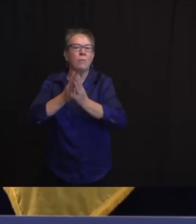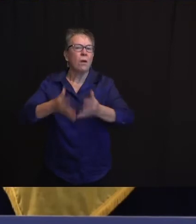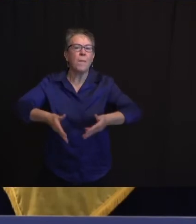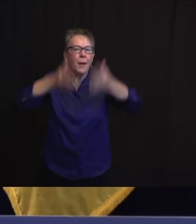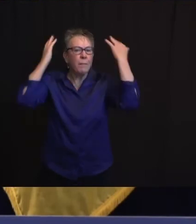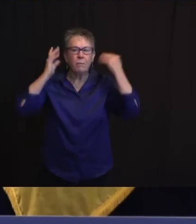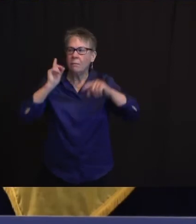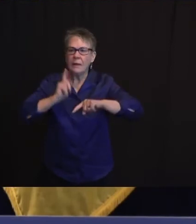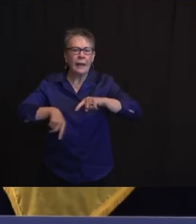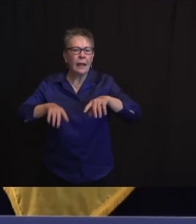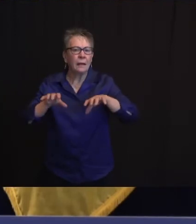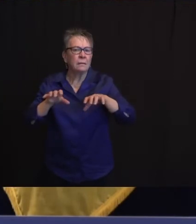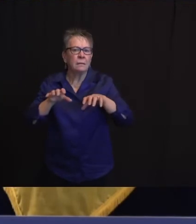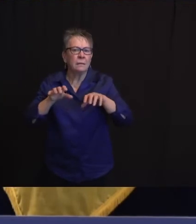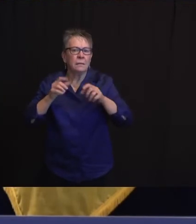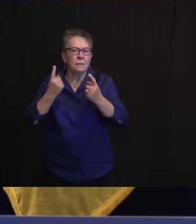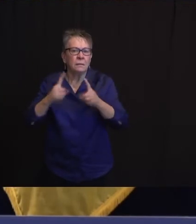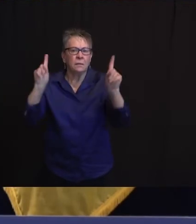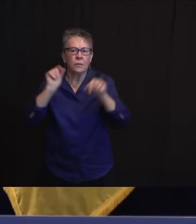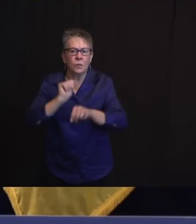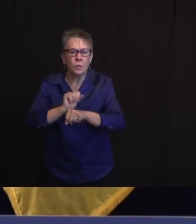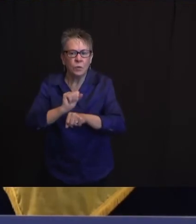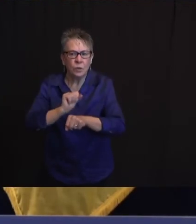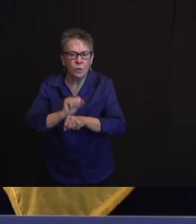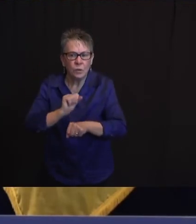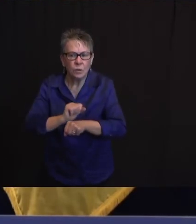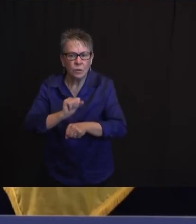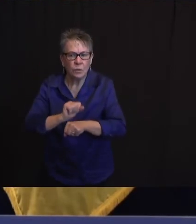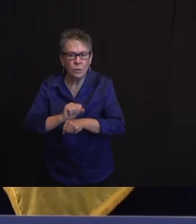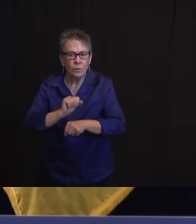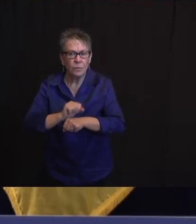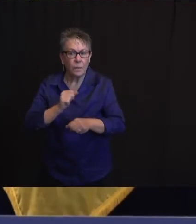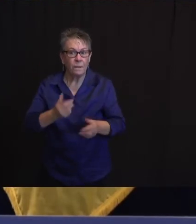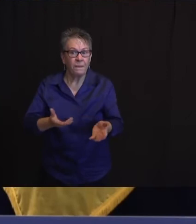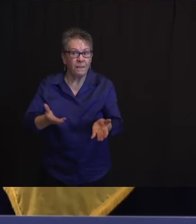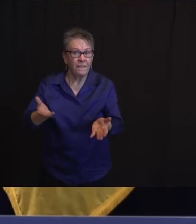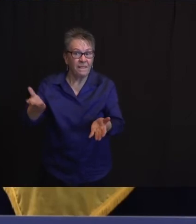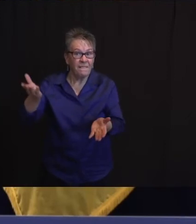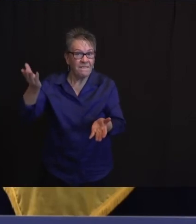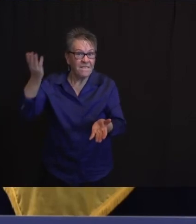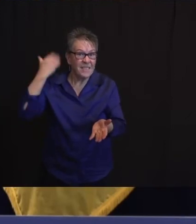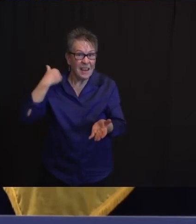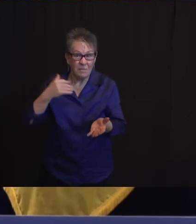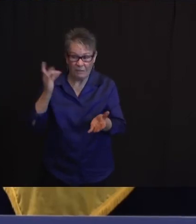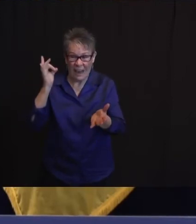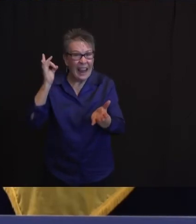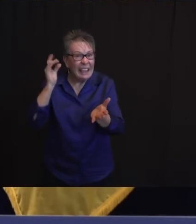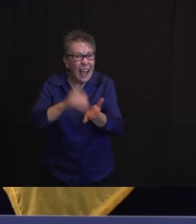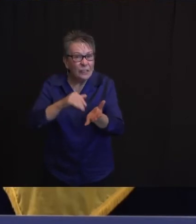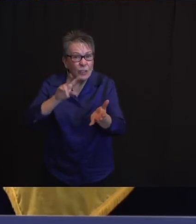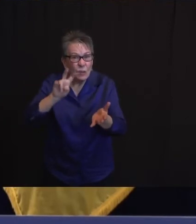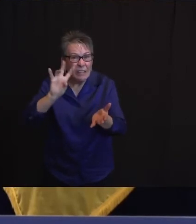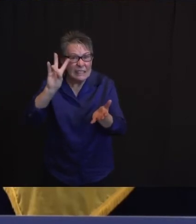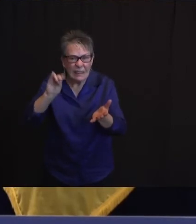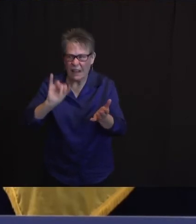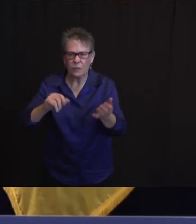was 8,270. If you've got 600 and something in ICU, our peak was 2,080,